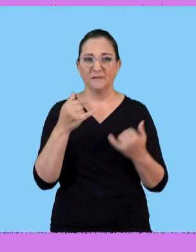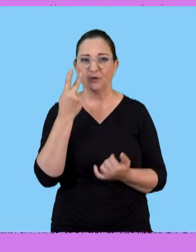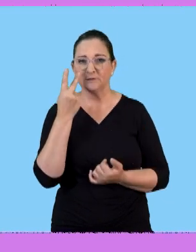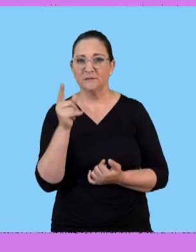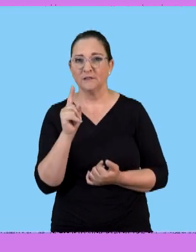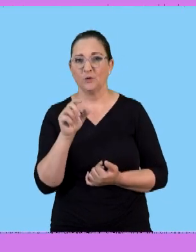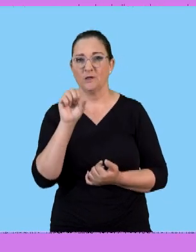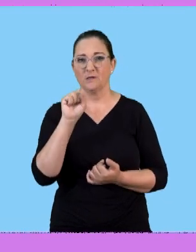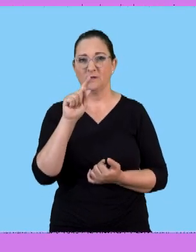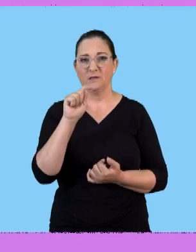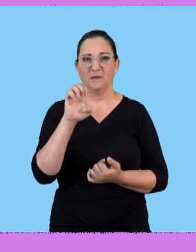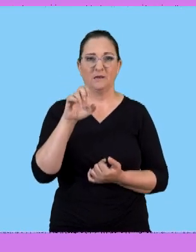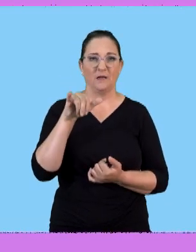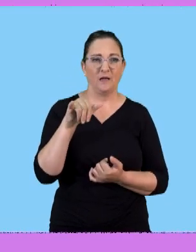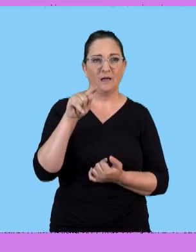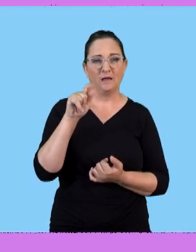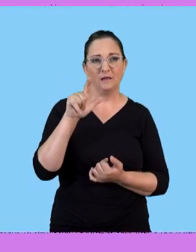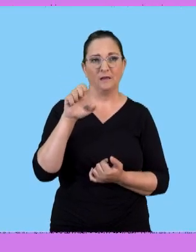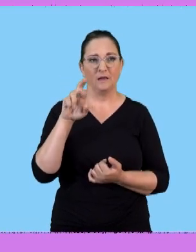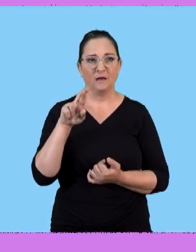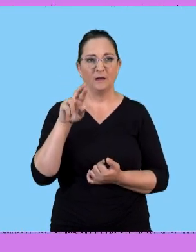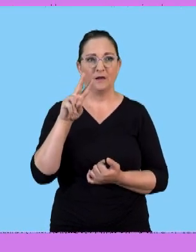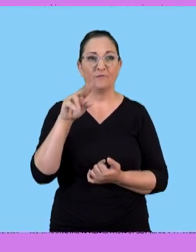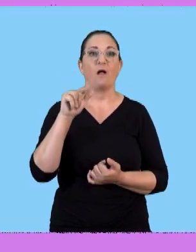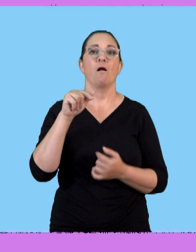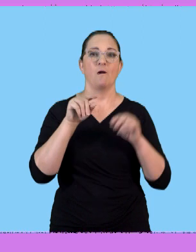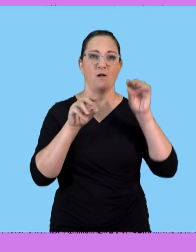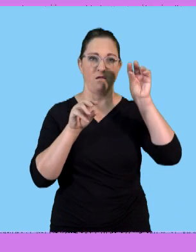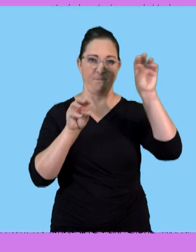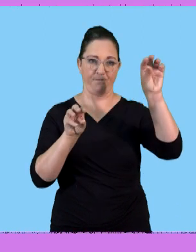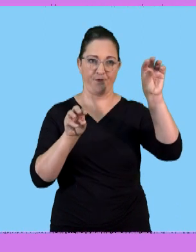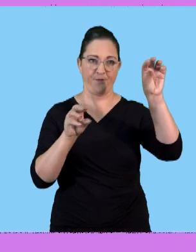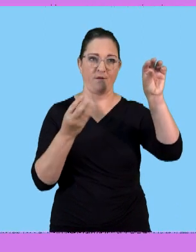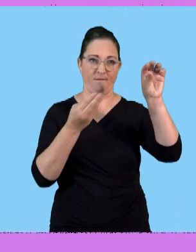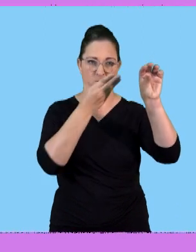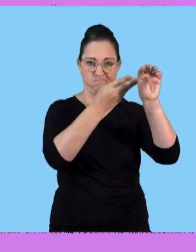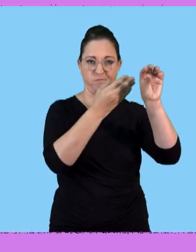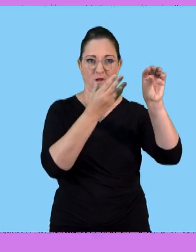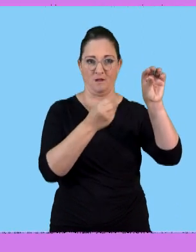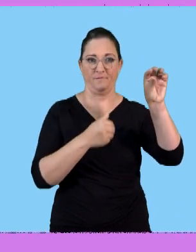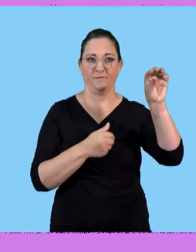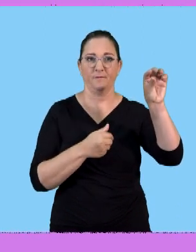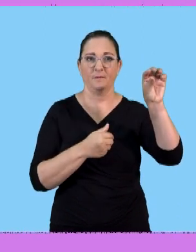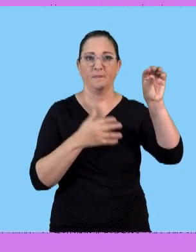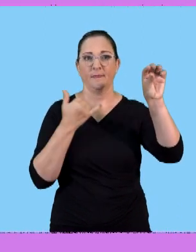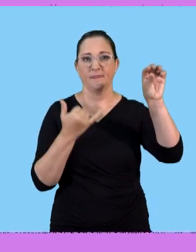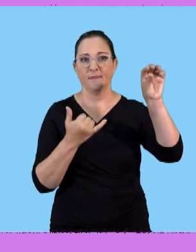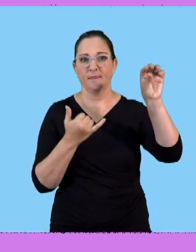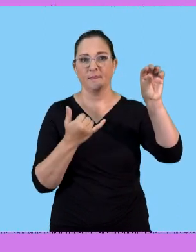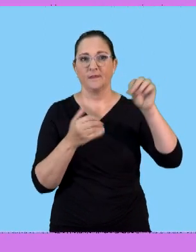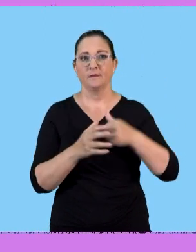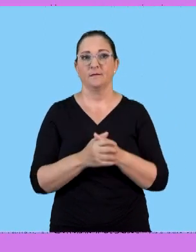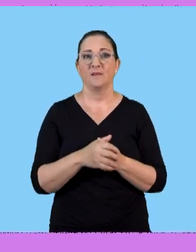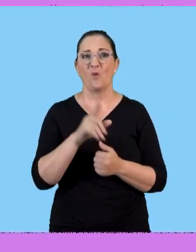Stateleville. That's the other town that we are referring to. And here we have Stateleville. Okay? So what are